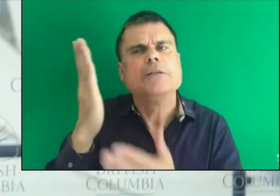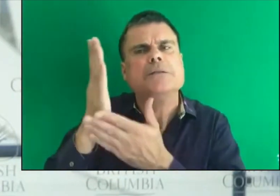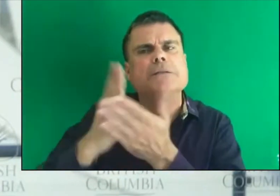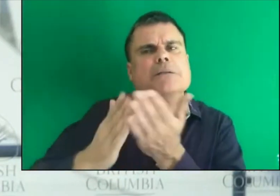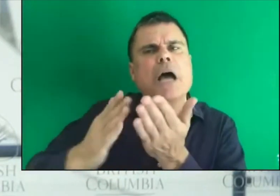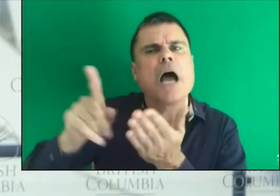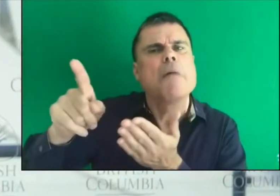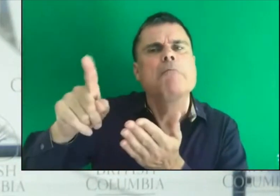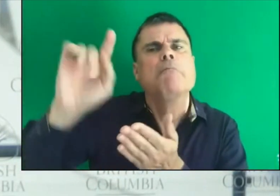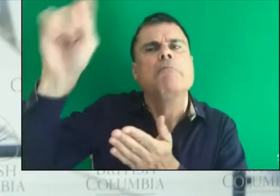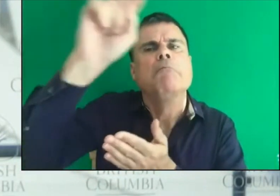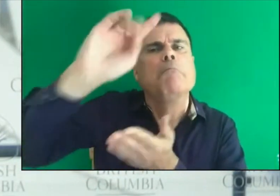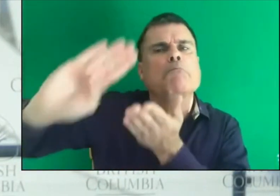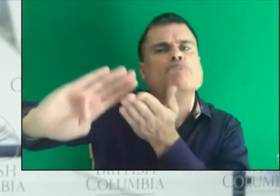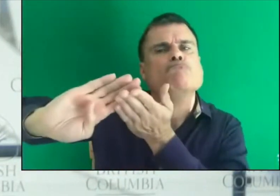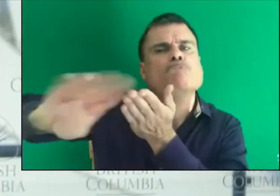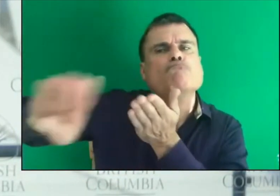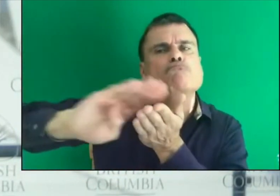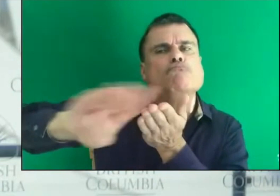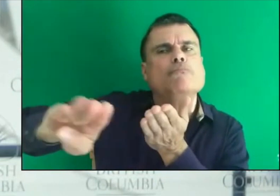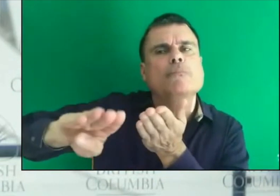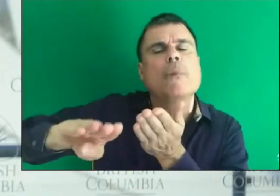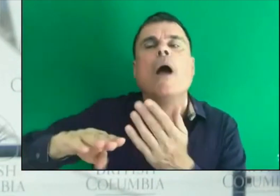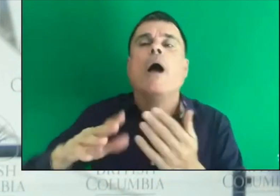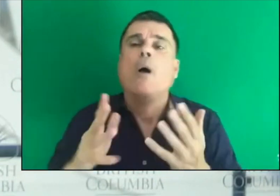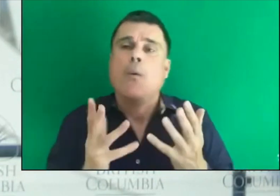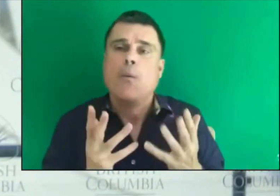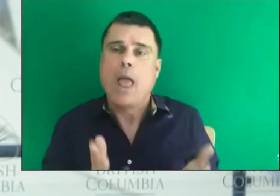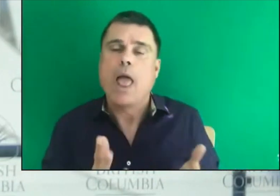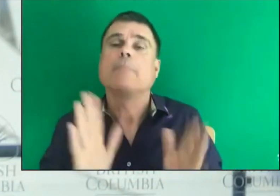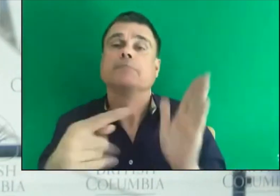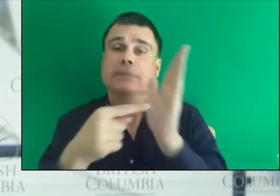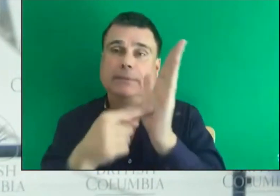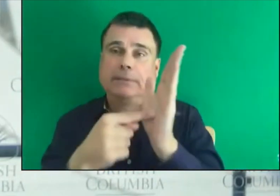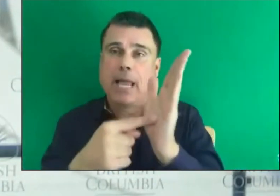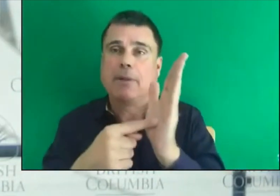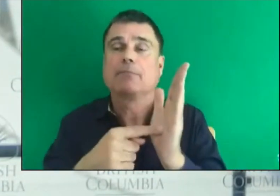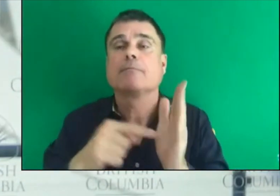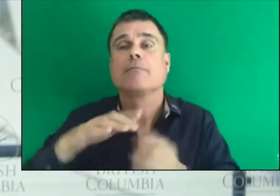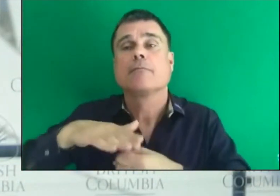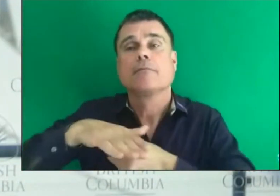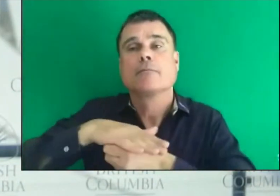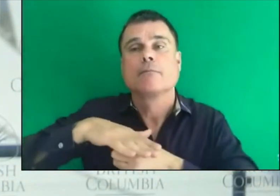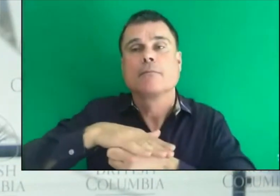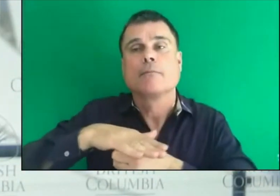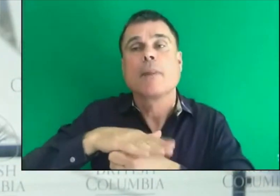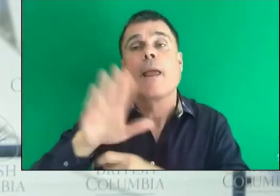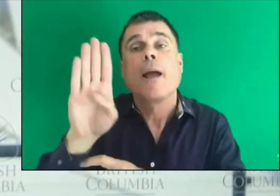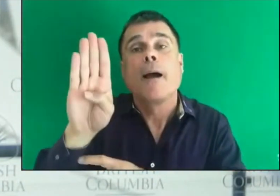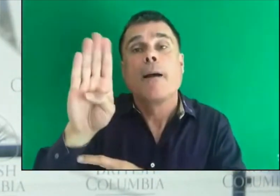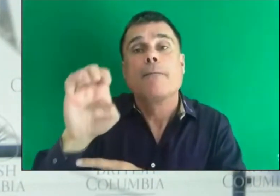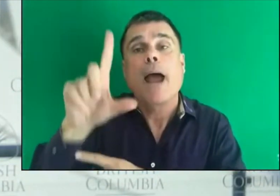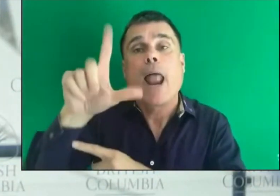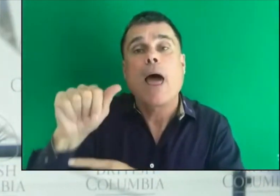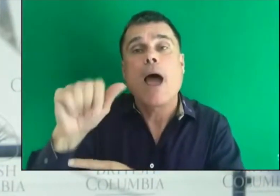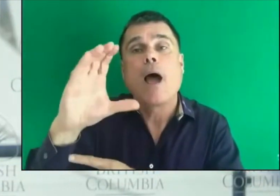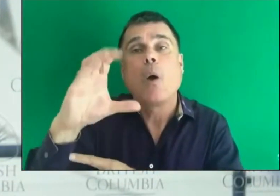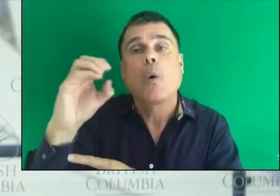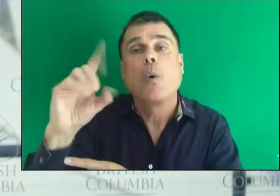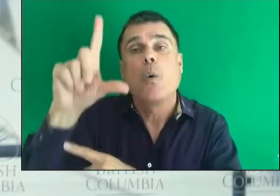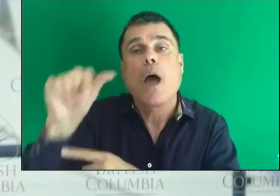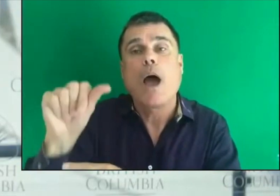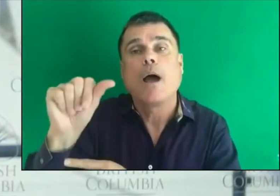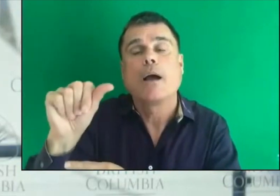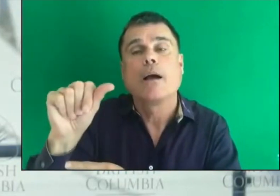to do there. Do you have a follow-up, Amy? Yes, thanks. I know you mentioned the exemption of the